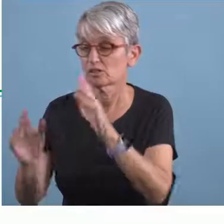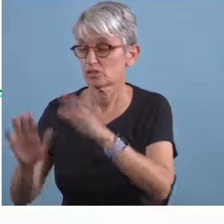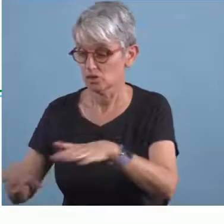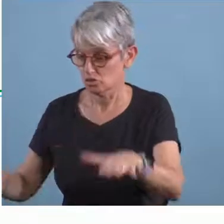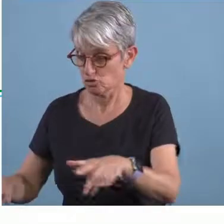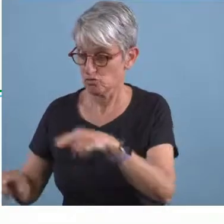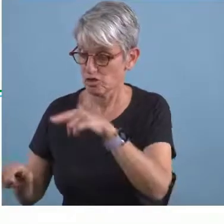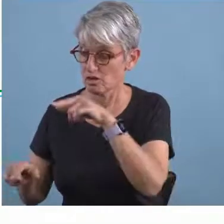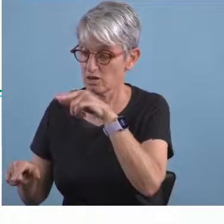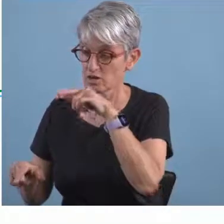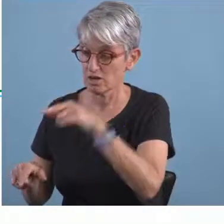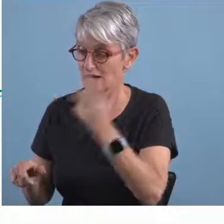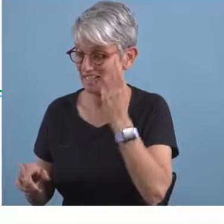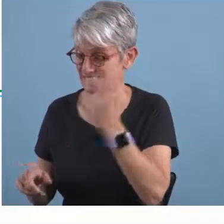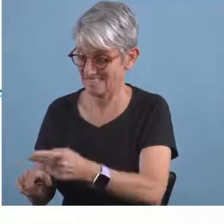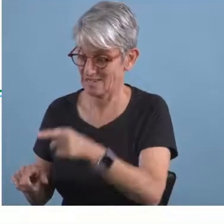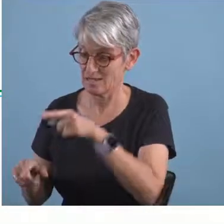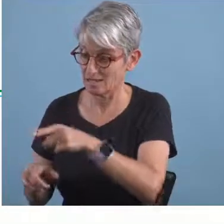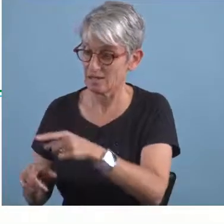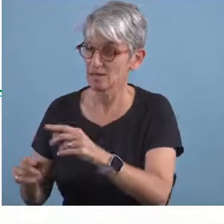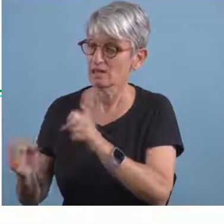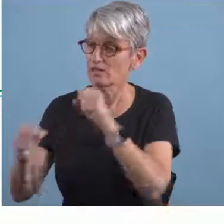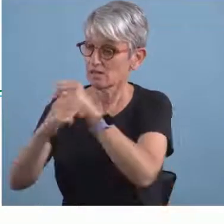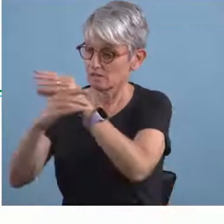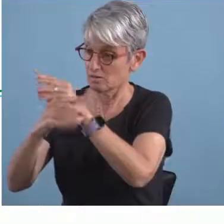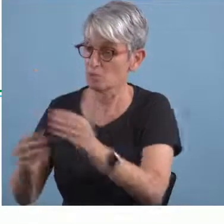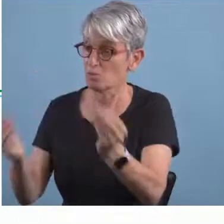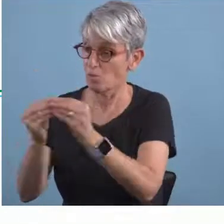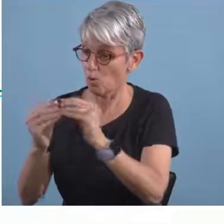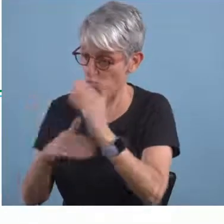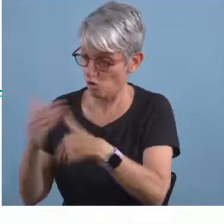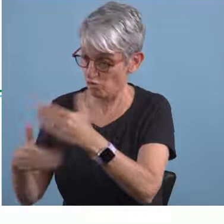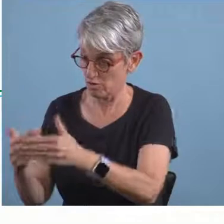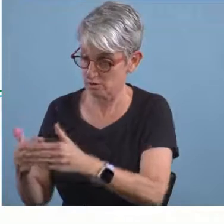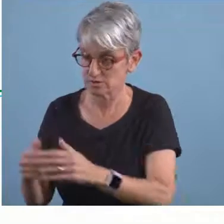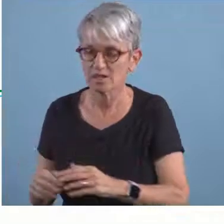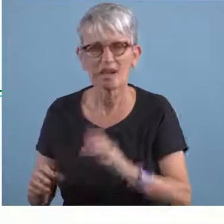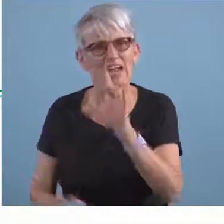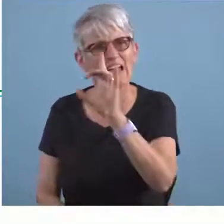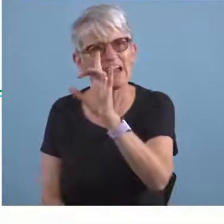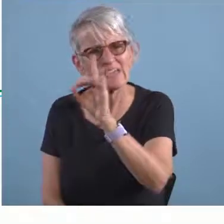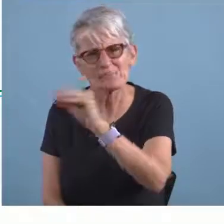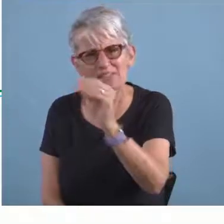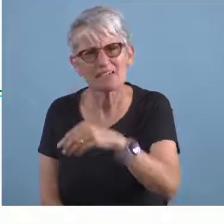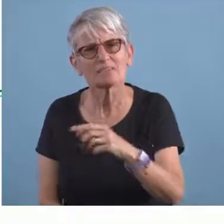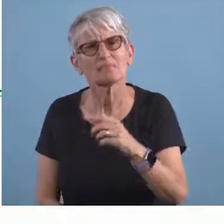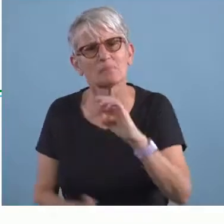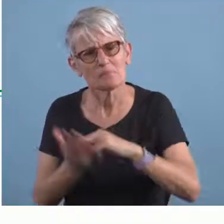make more progress, 8%. Kids did better in